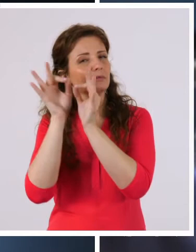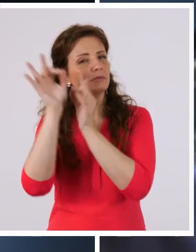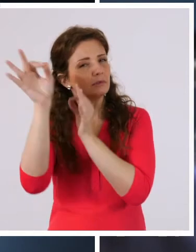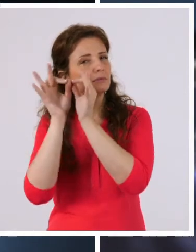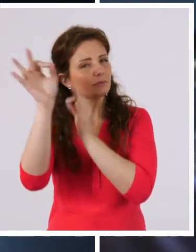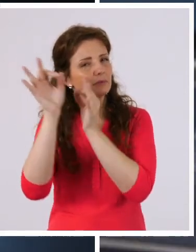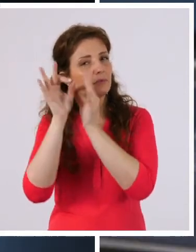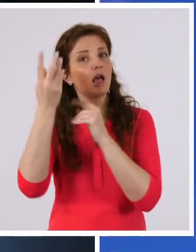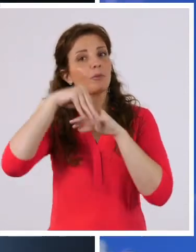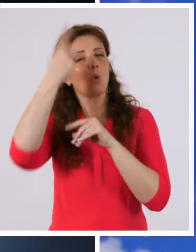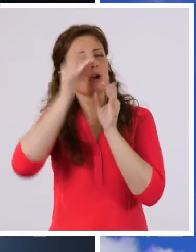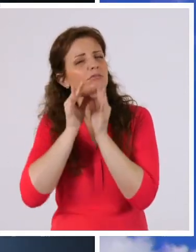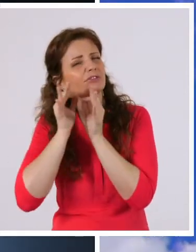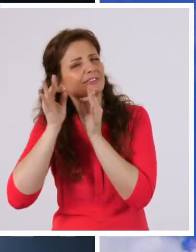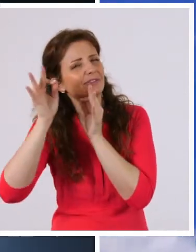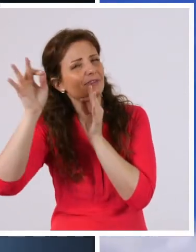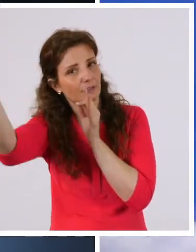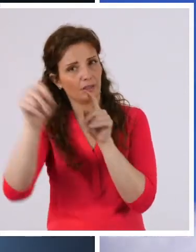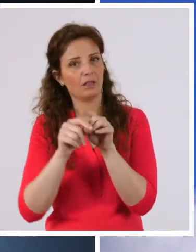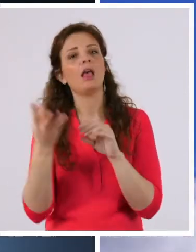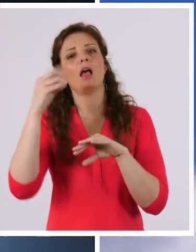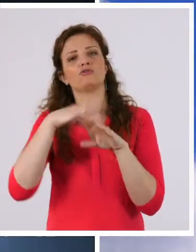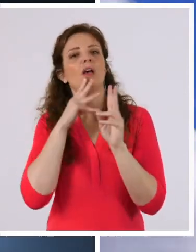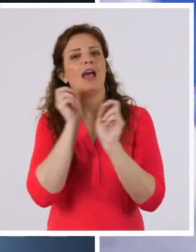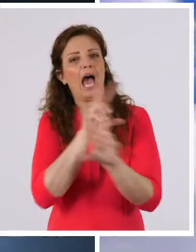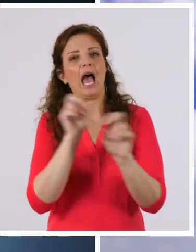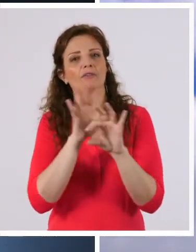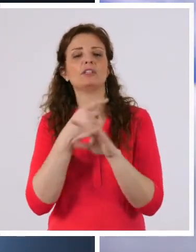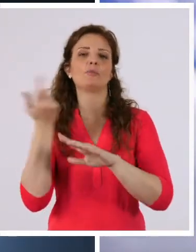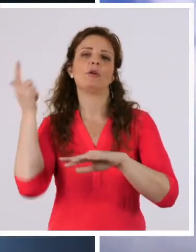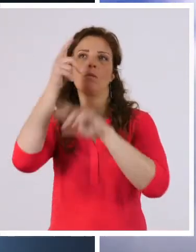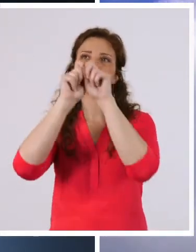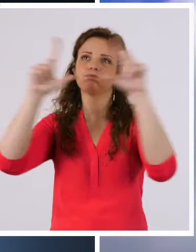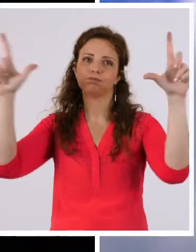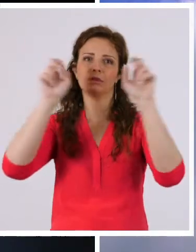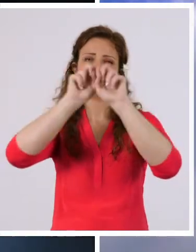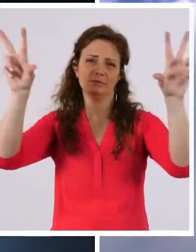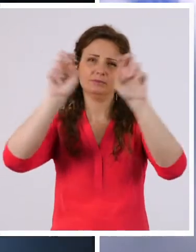by a long one emitted by the emergency bells and the siren of the ship.